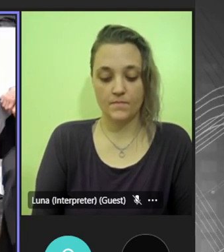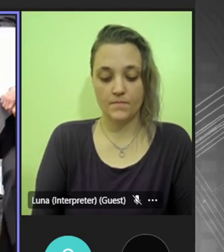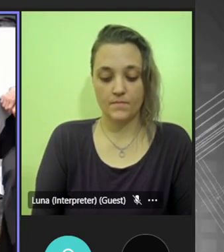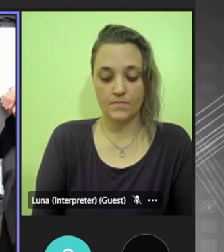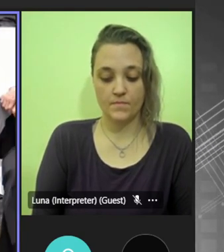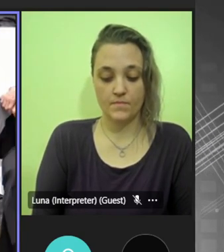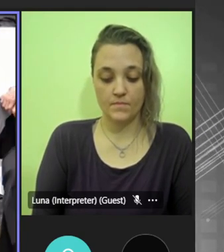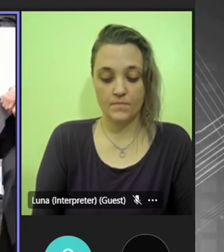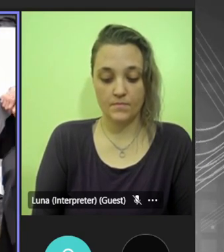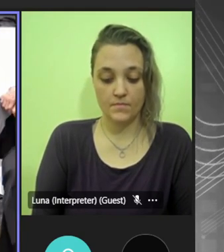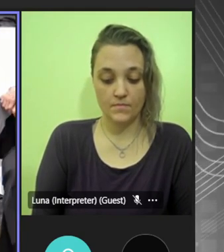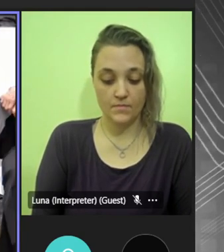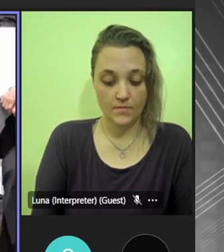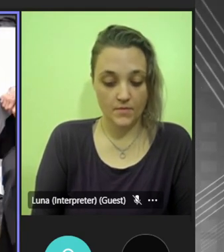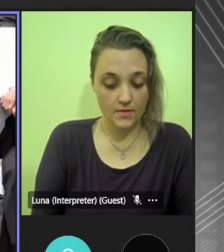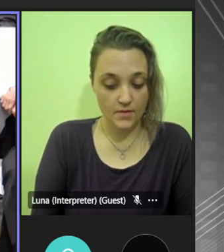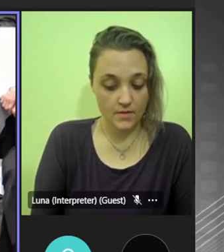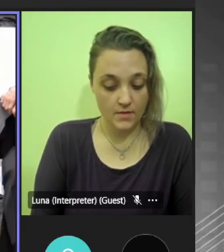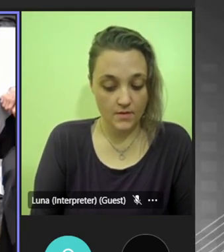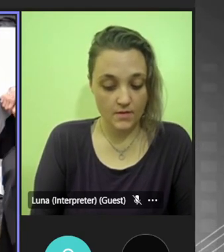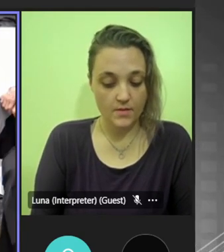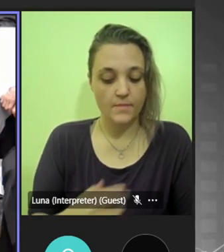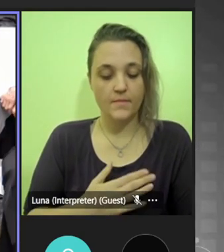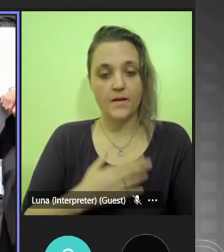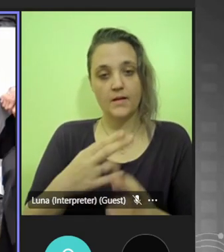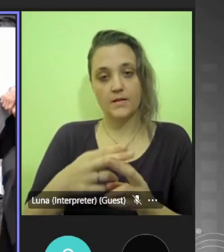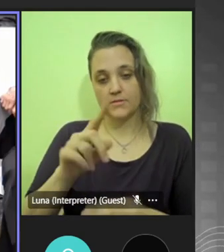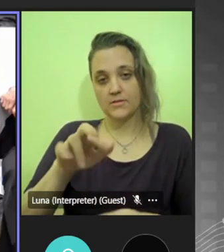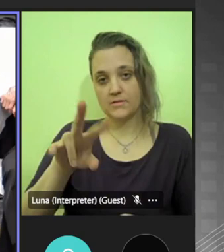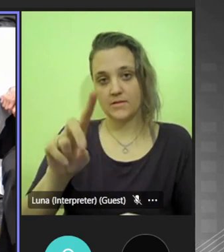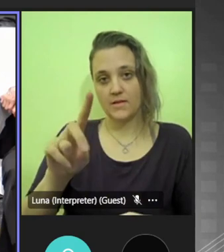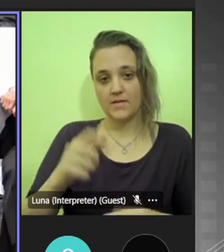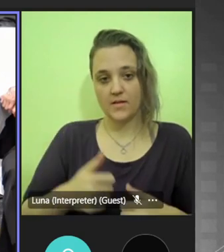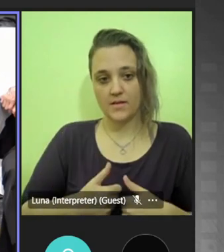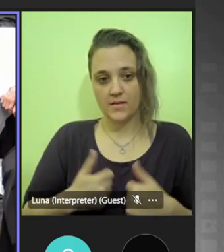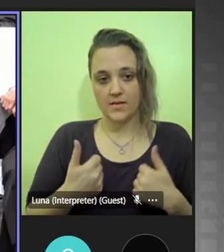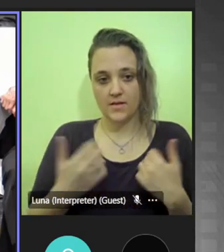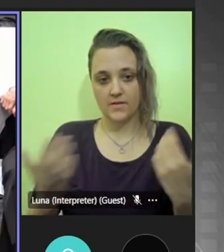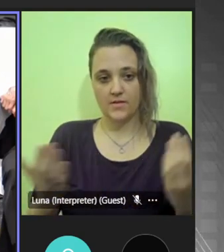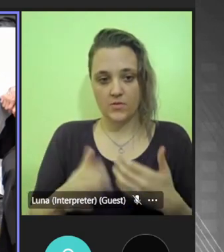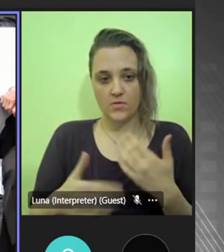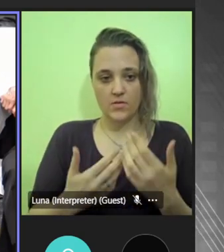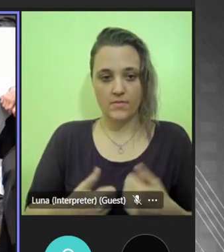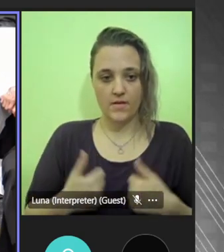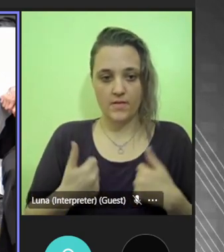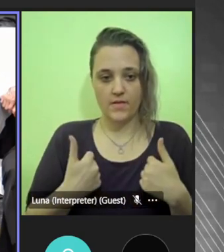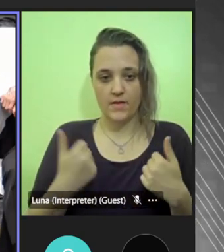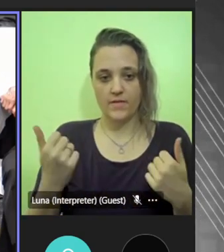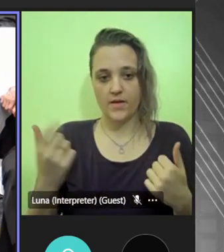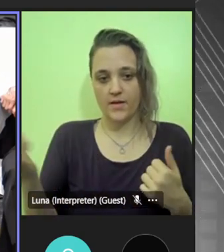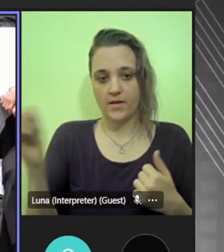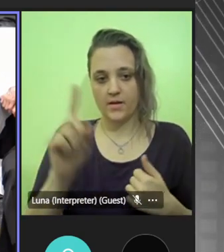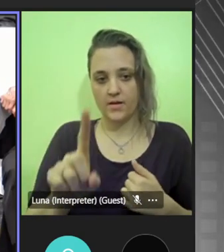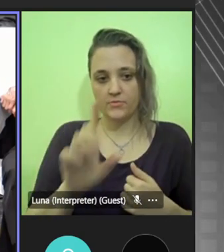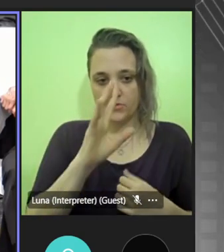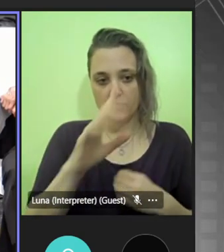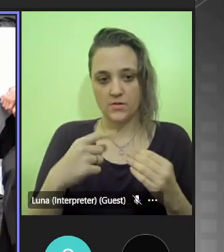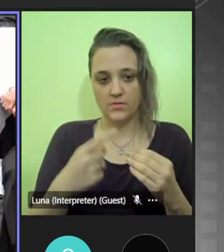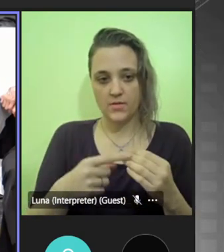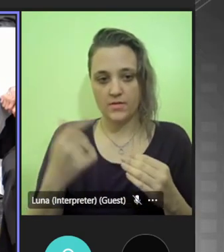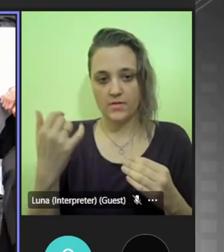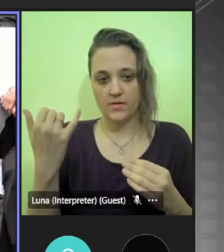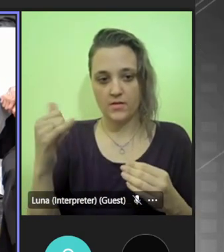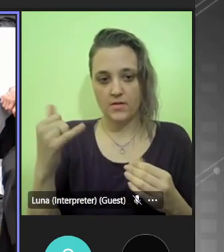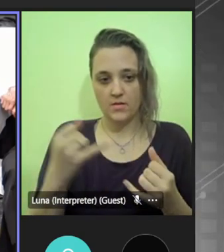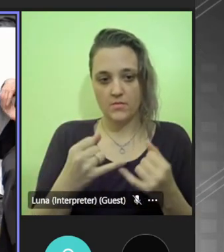Good evening, everybody. My name is David Burke. I've been a Ward 4 recipient for all my life. I'm here to propose about the yellow line